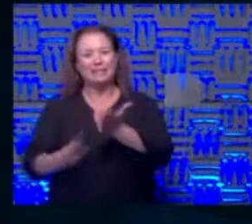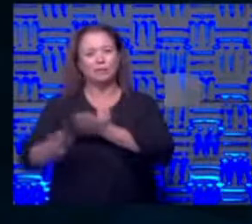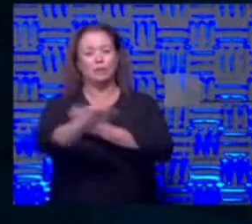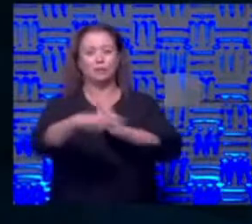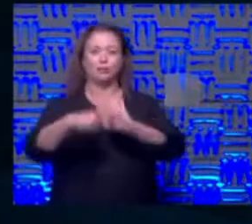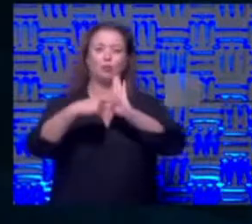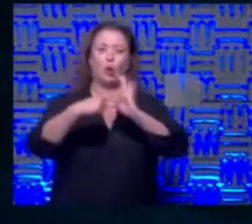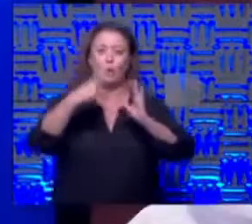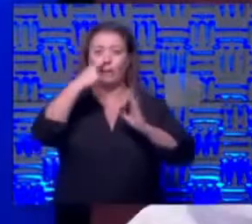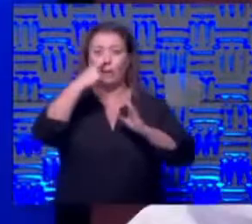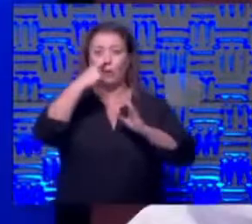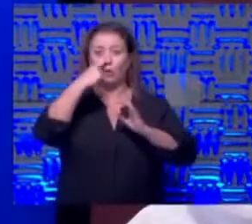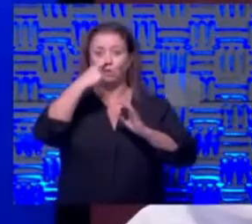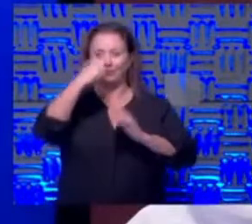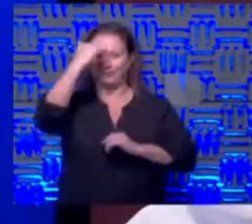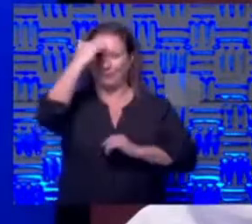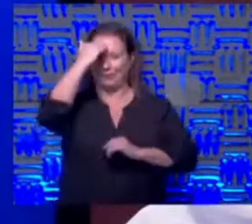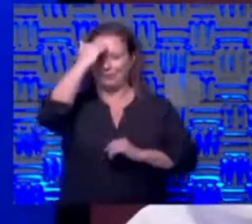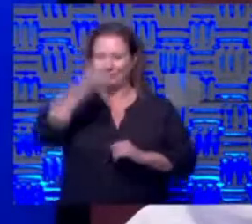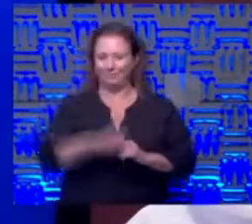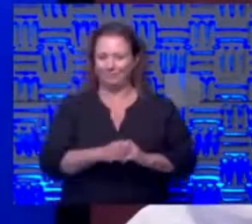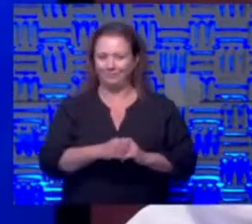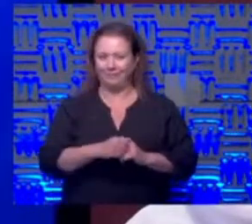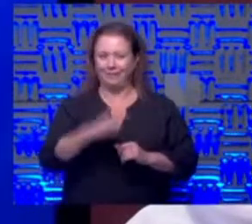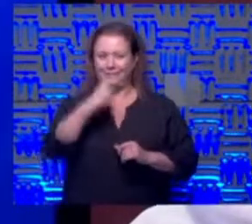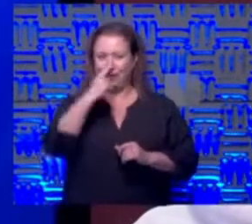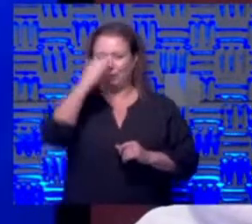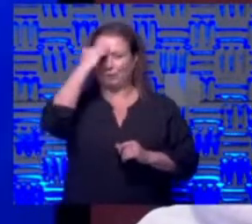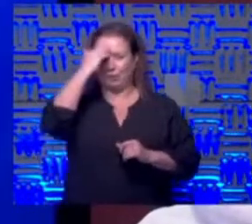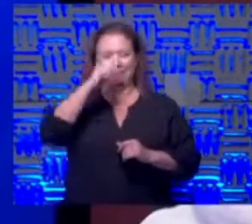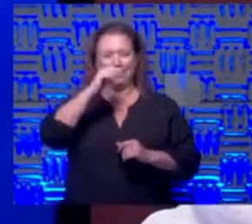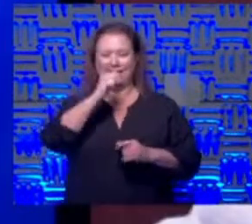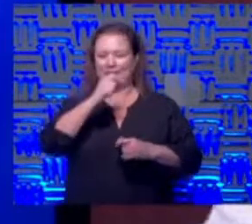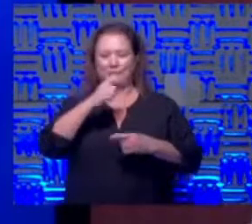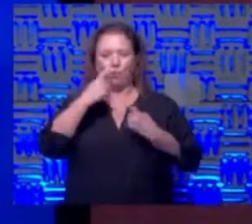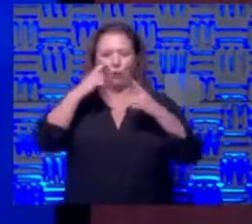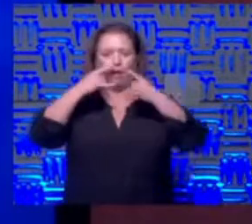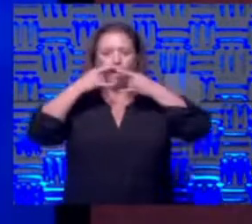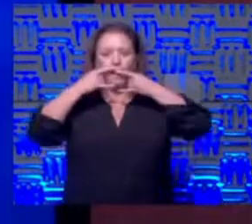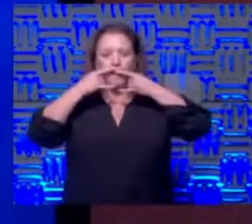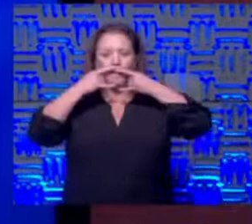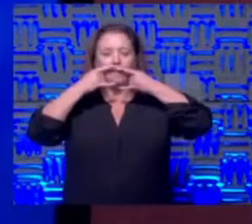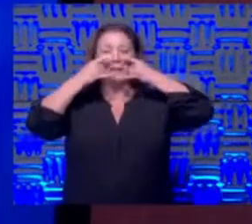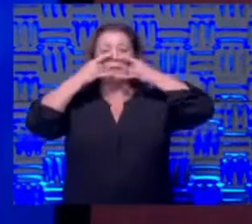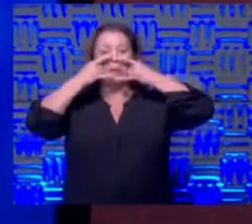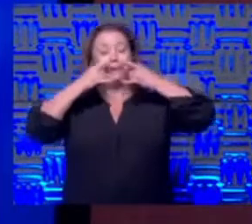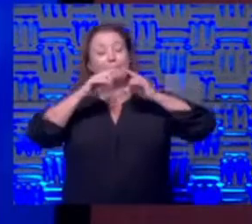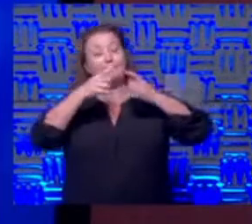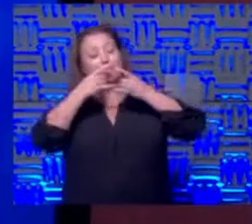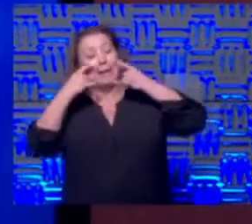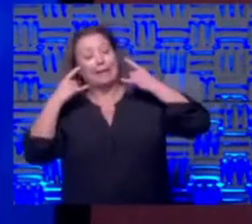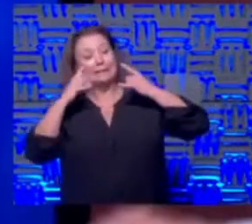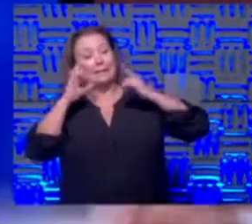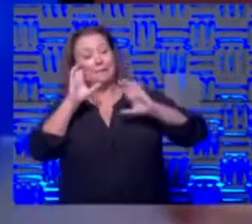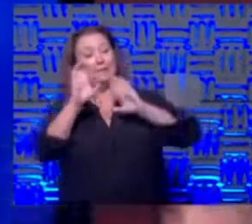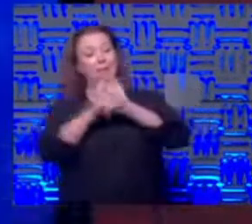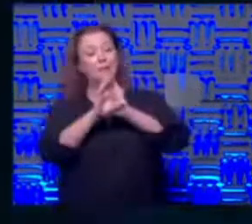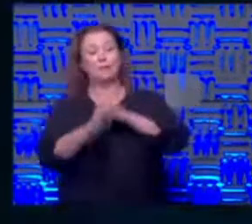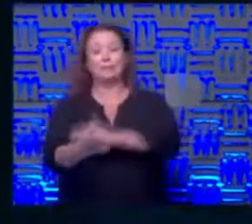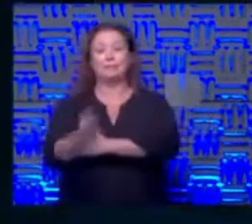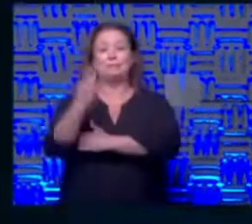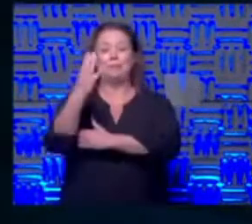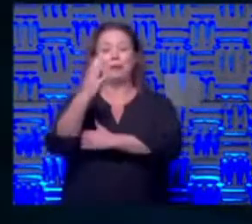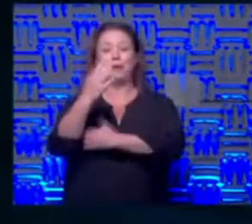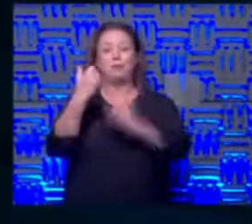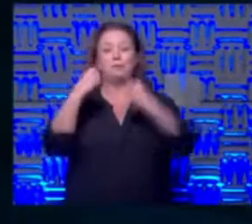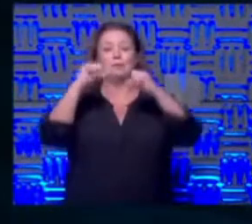that how the nose knows. That is, the nose knows it doesn't work. Some mask wearing pictures this morning. These look awesome because we